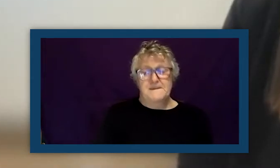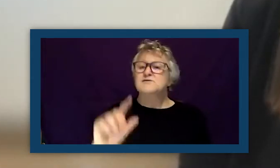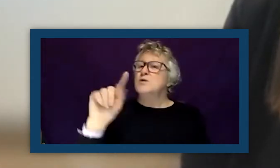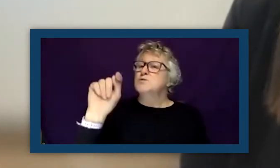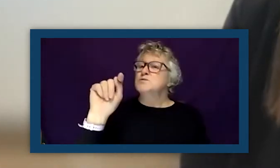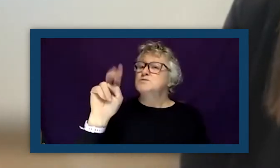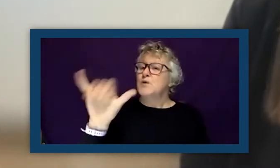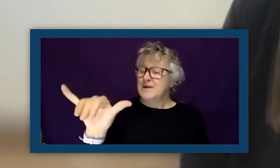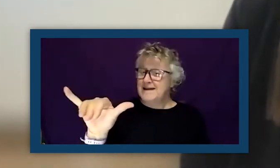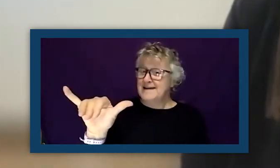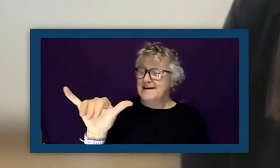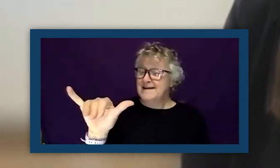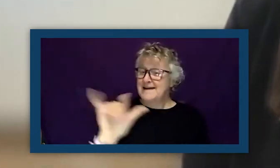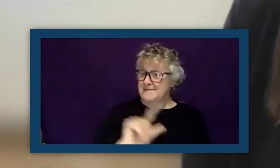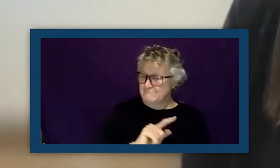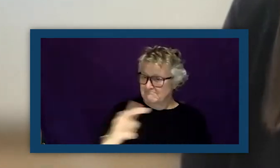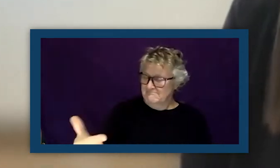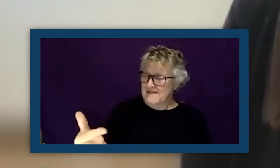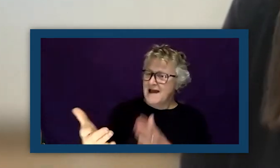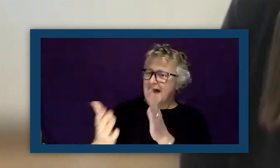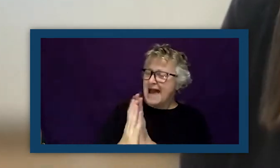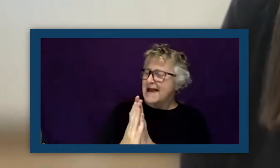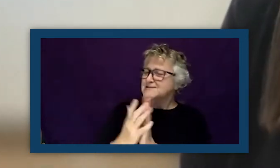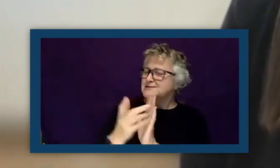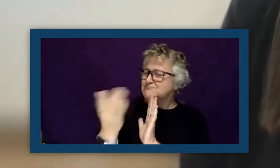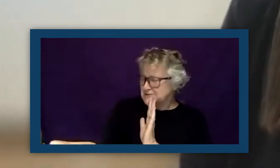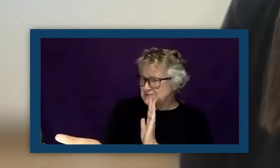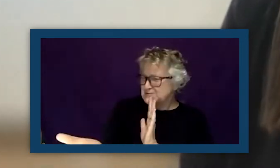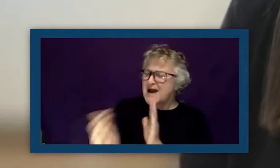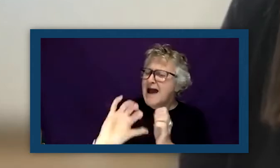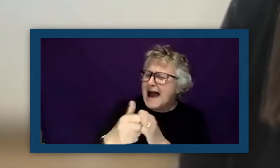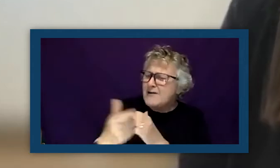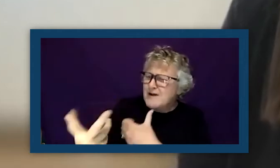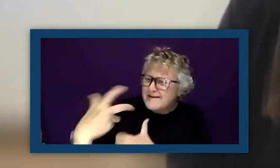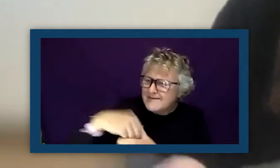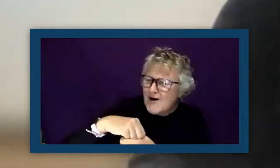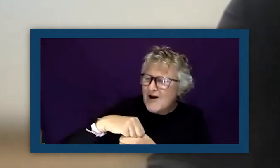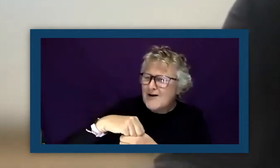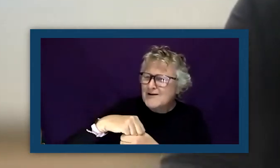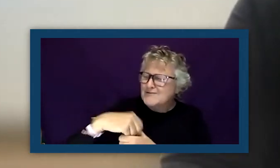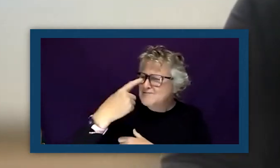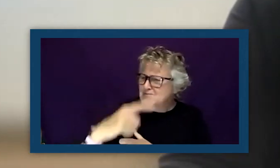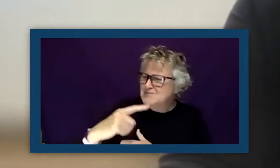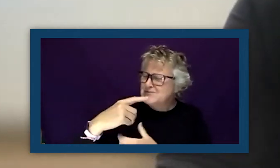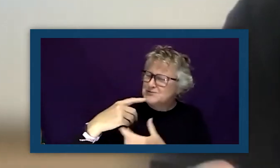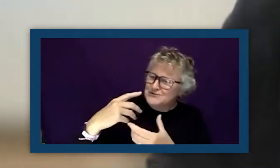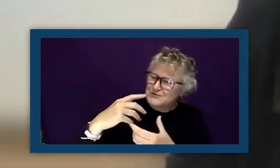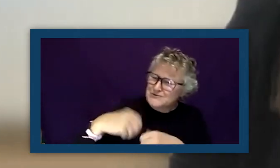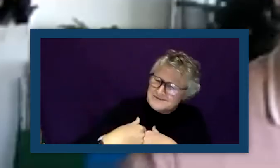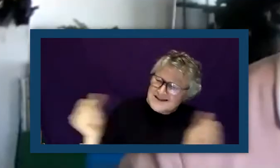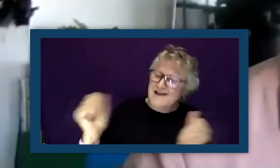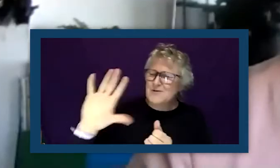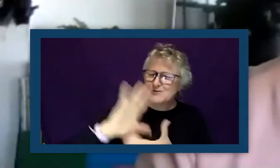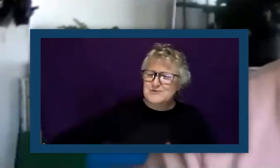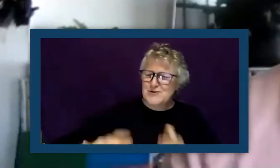how you personally got involved in community engagement and a little bit about your story as well. So. Thanks,